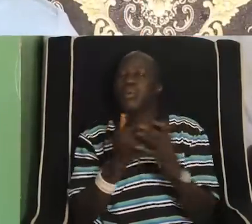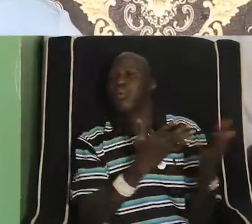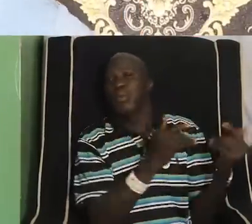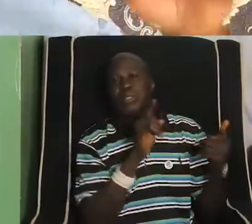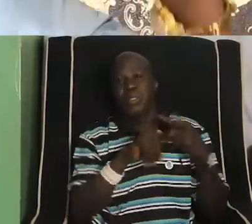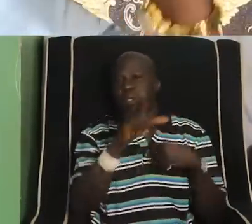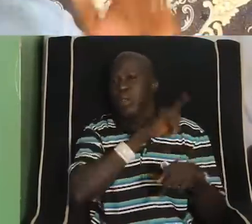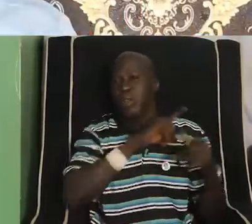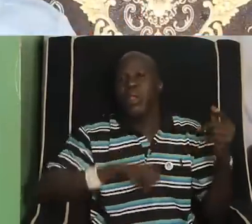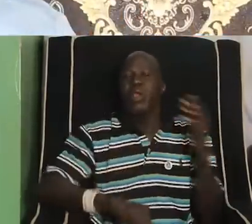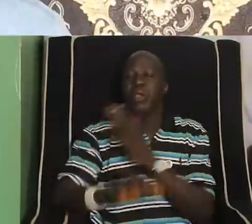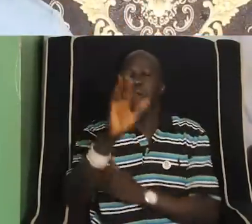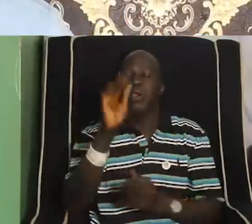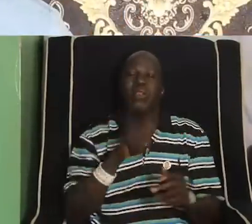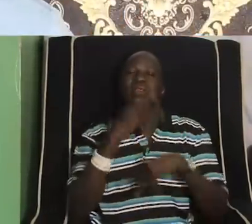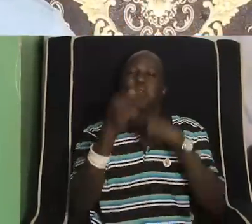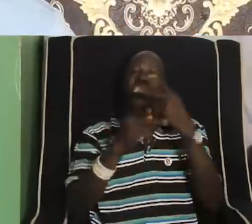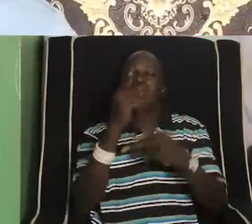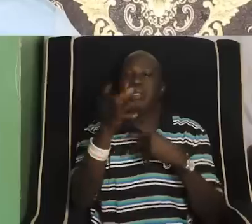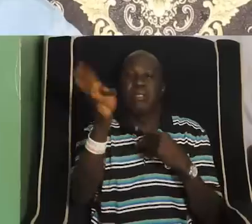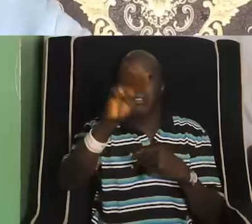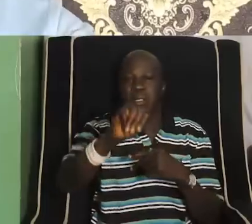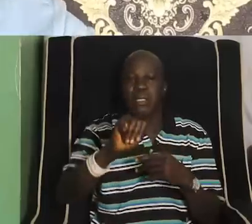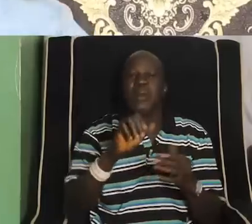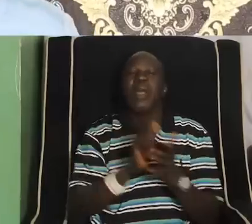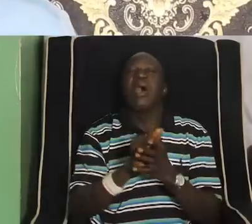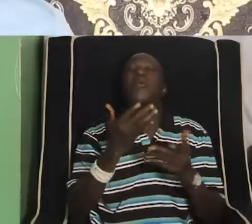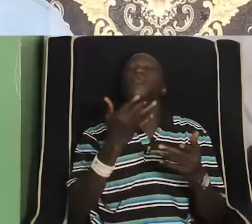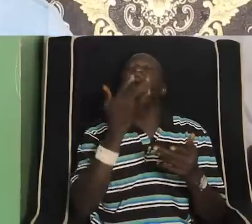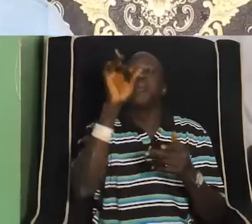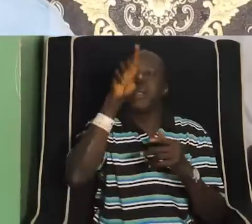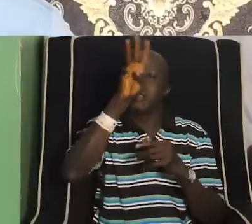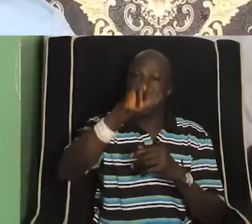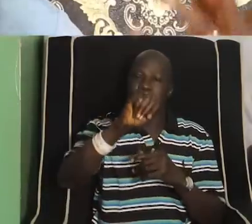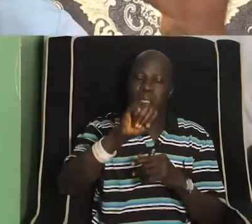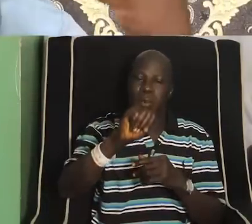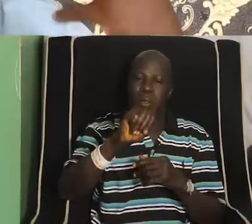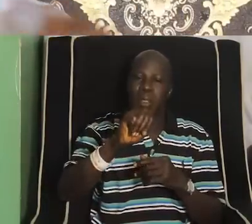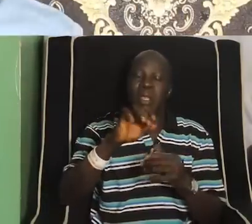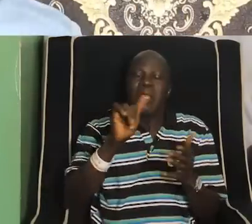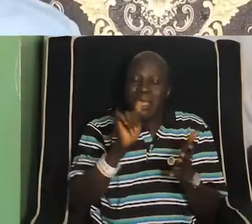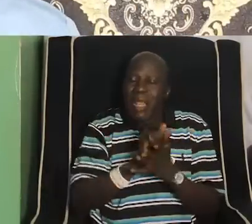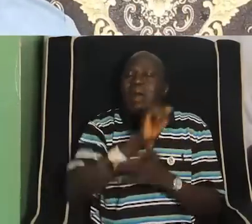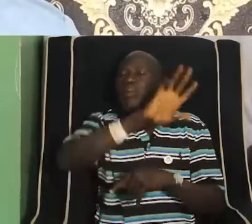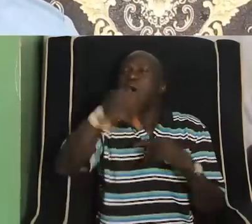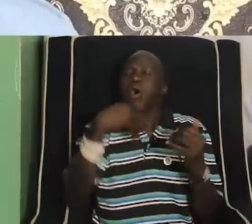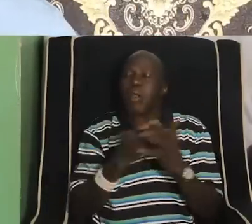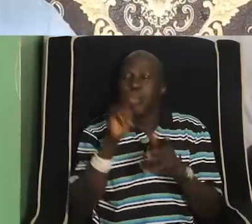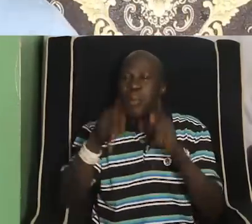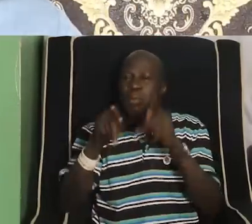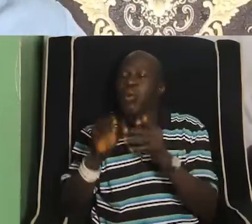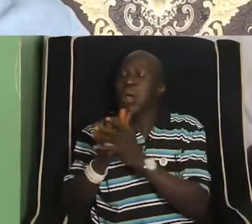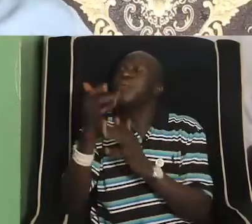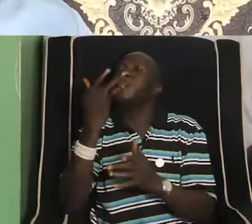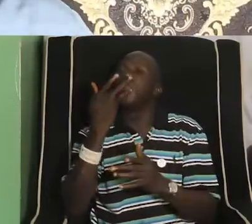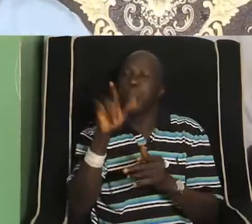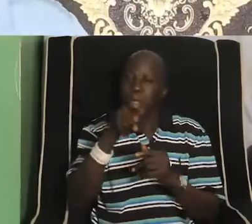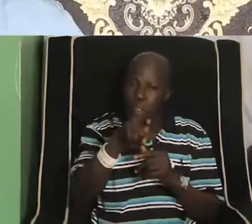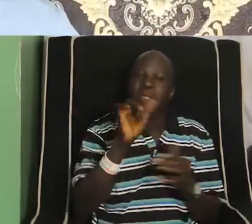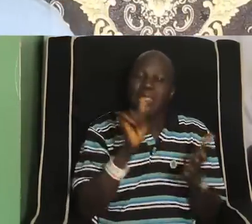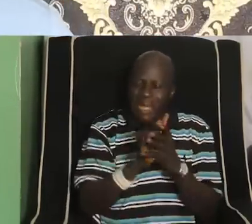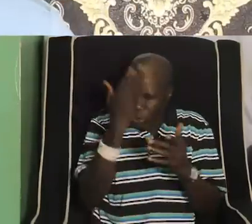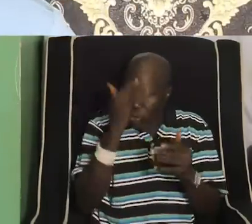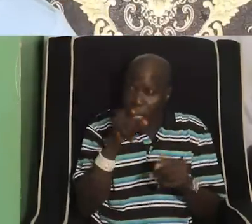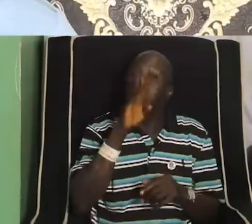the Lord. Olorun pada de ba won. God later visited them. O de pada ya won lenu. And surprise them. Lara awon ta o ya lenu. Part of the people that will be surprised. Ona ni iwo